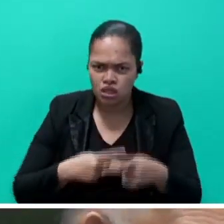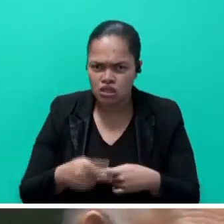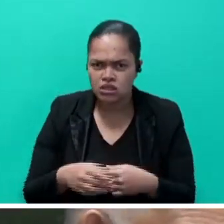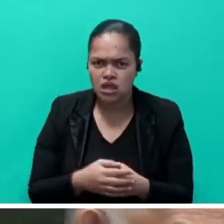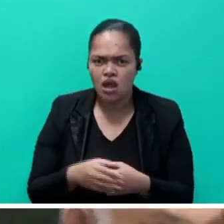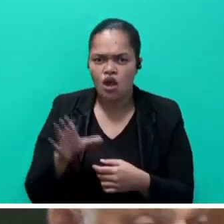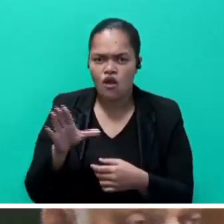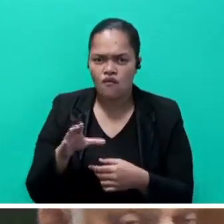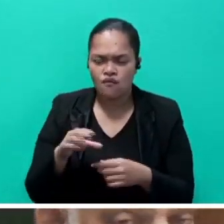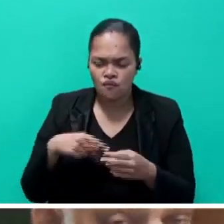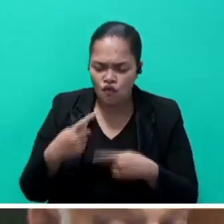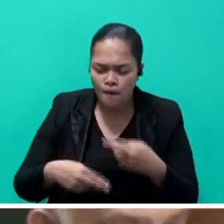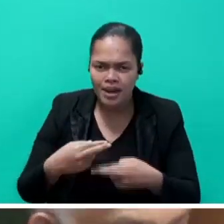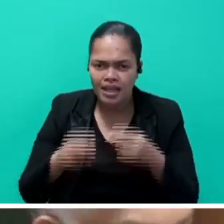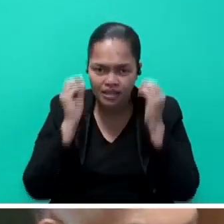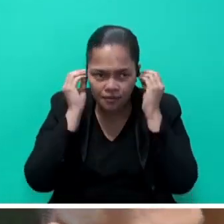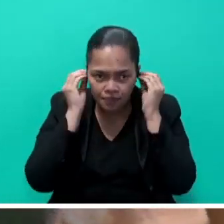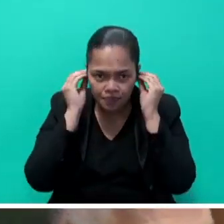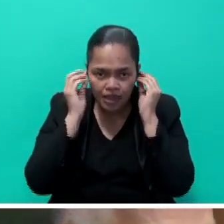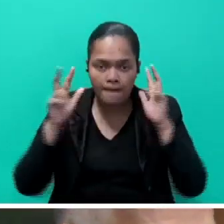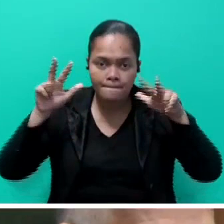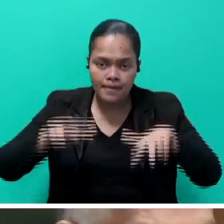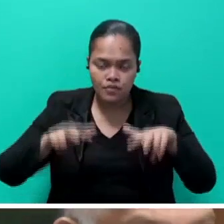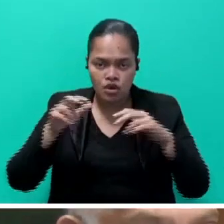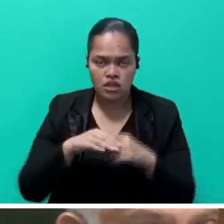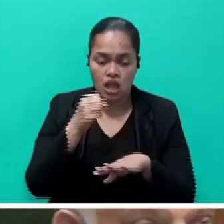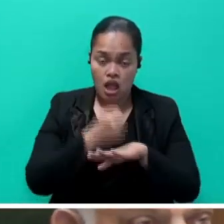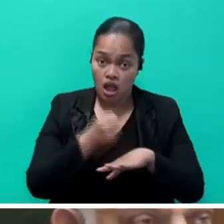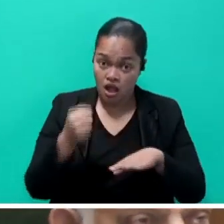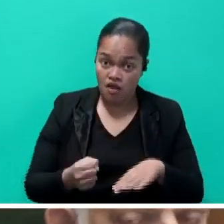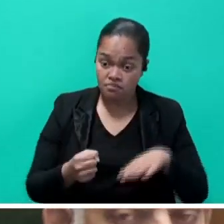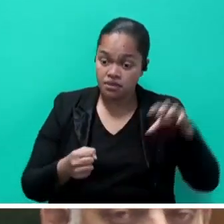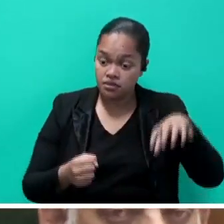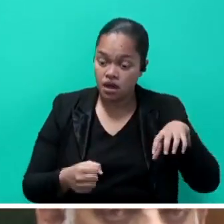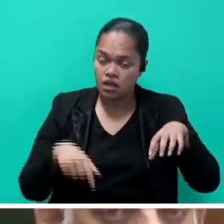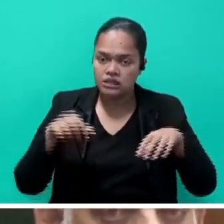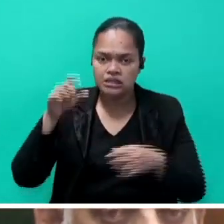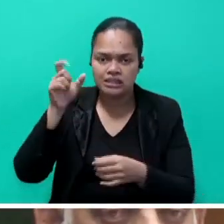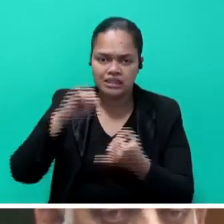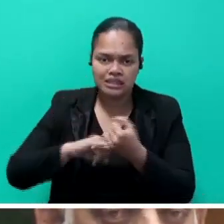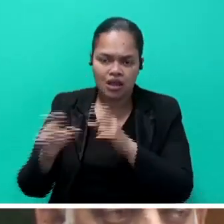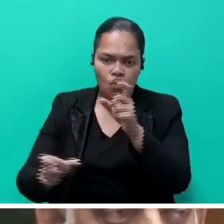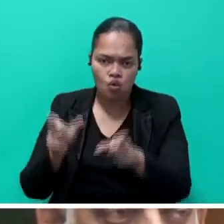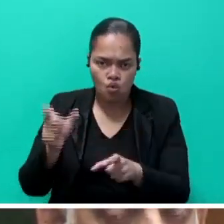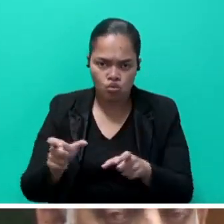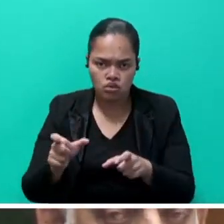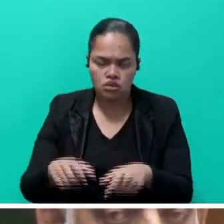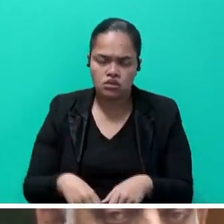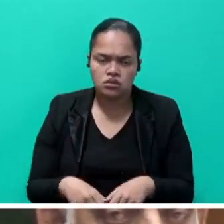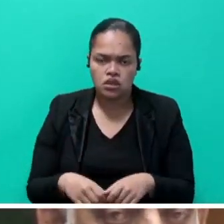formulating a memorandum of agreement between the government stakeholders to be tabled